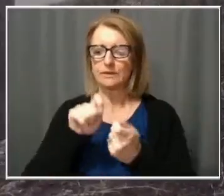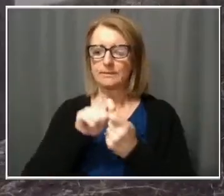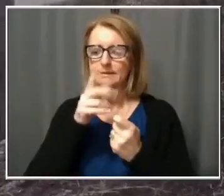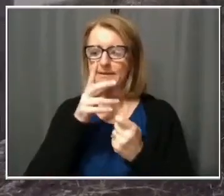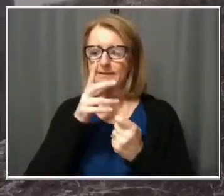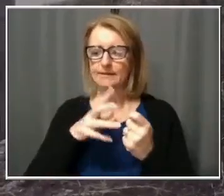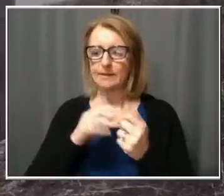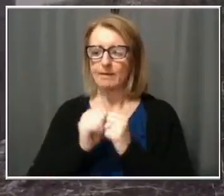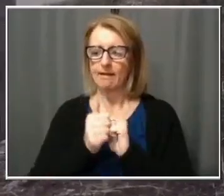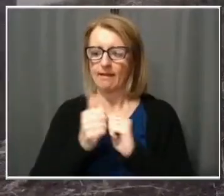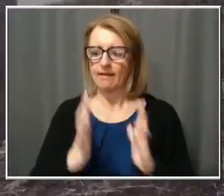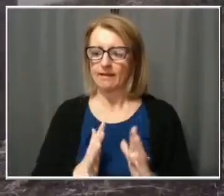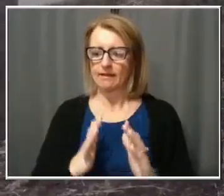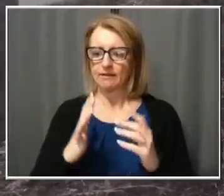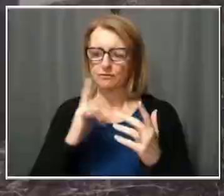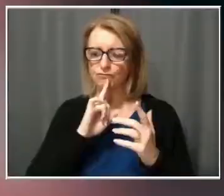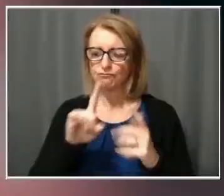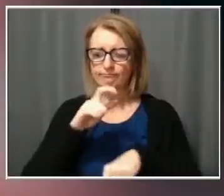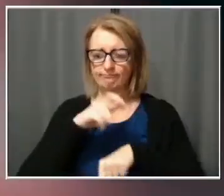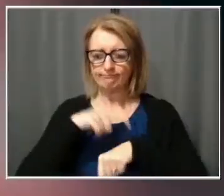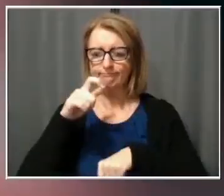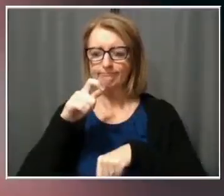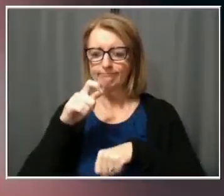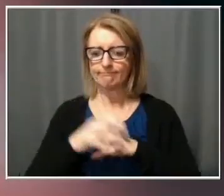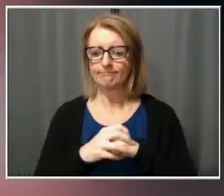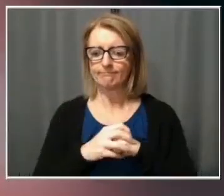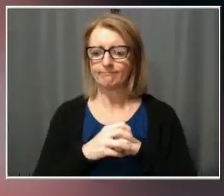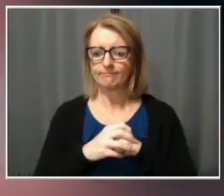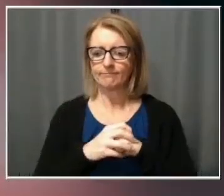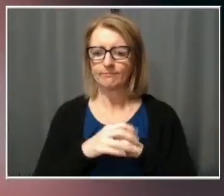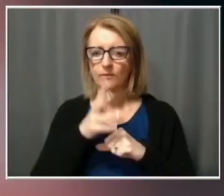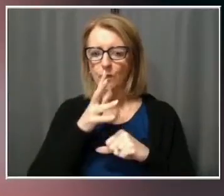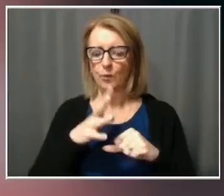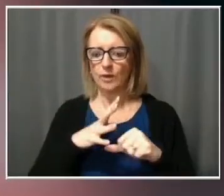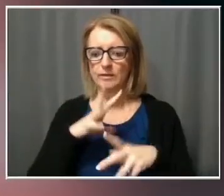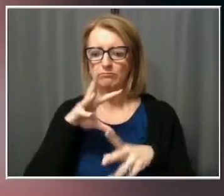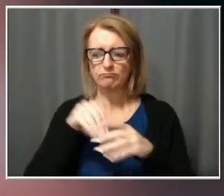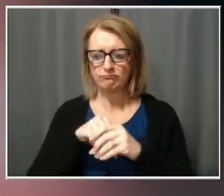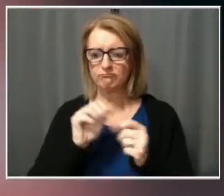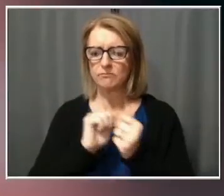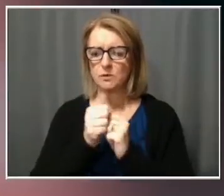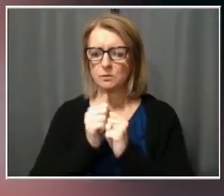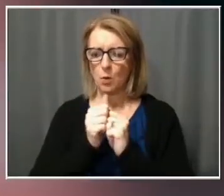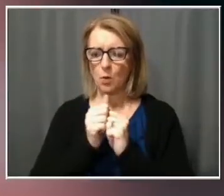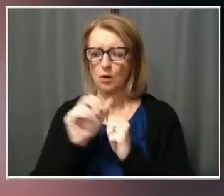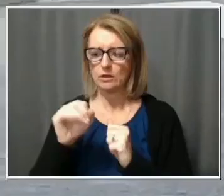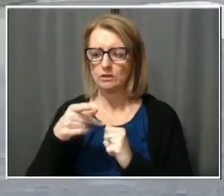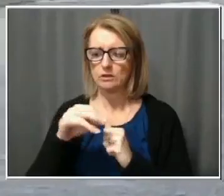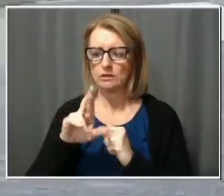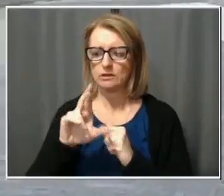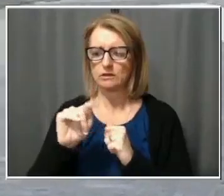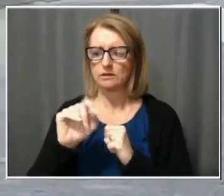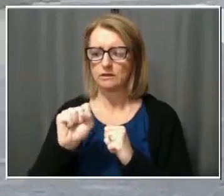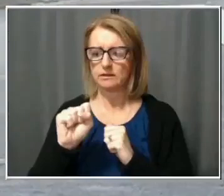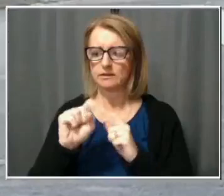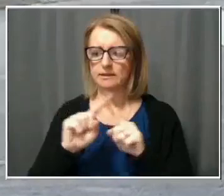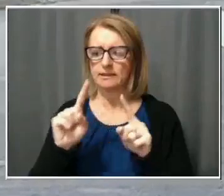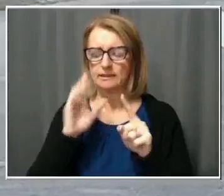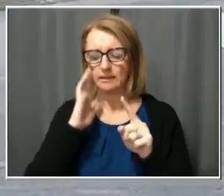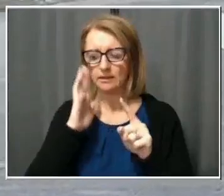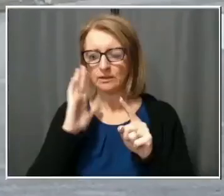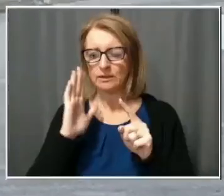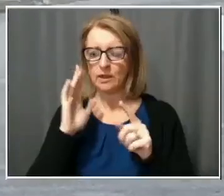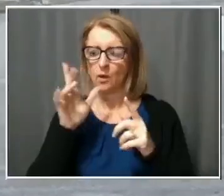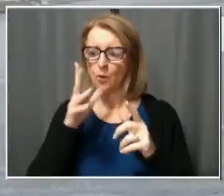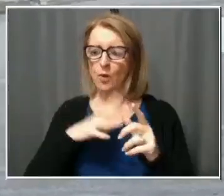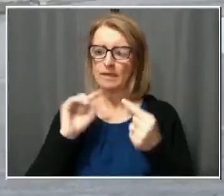is long overdue. Women are a big presence in sports, and I think before it was like if a woman got injured,